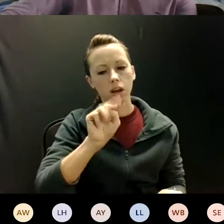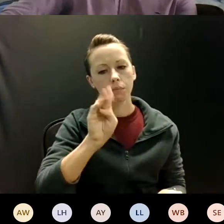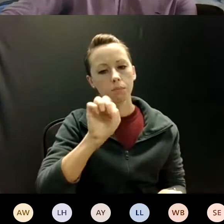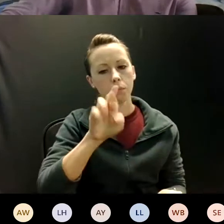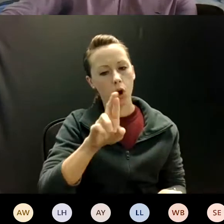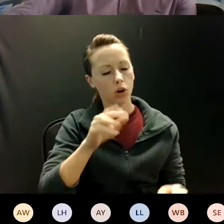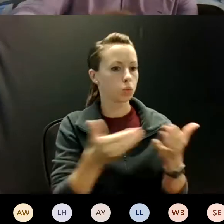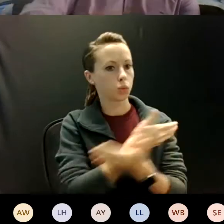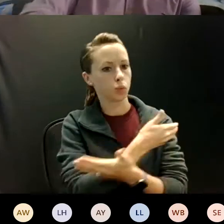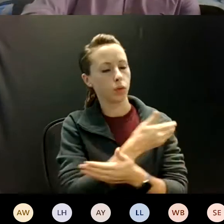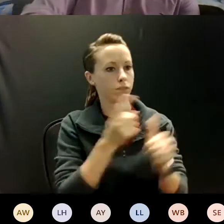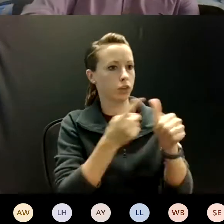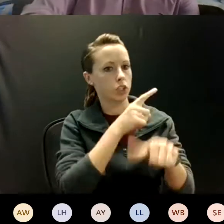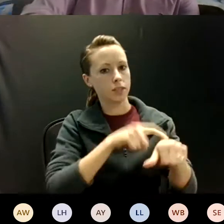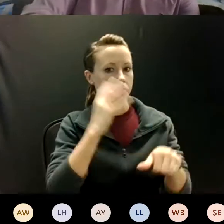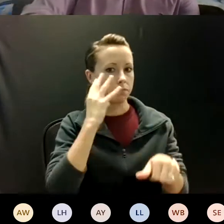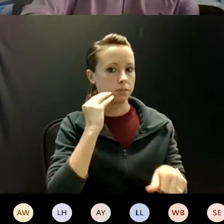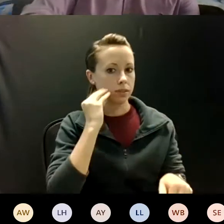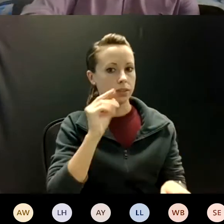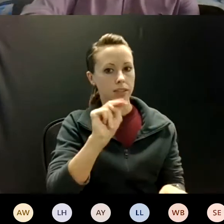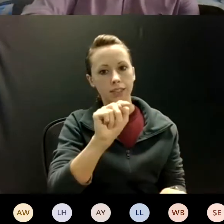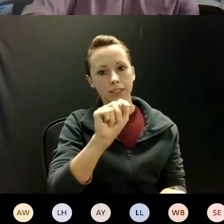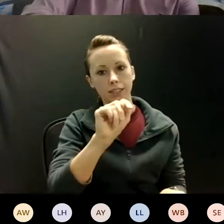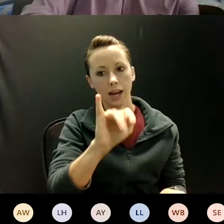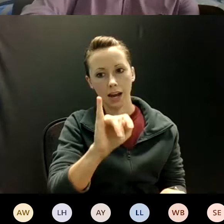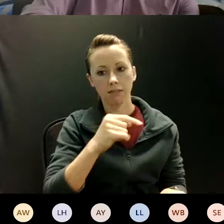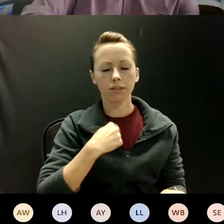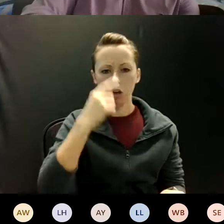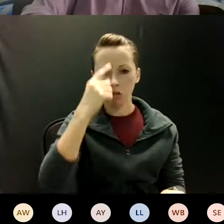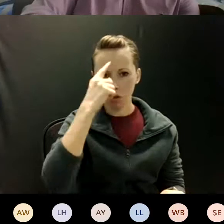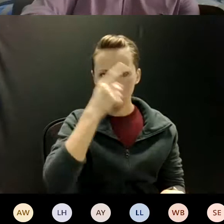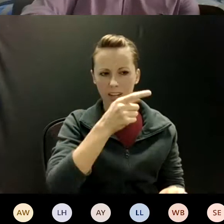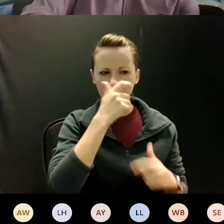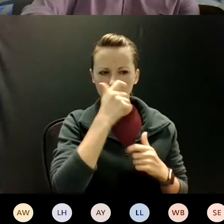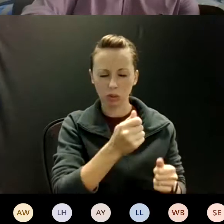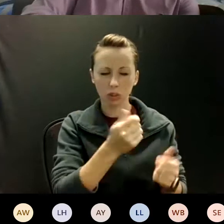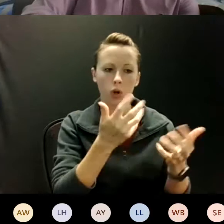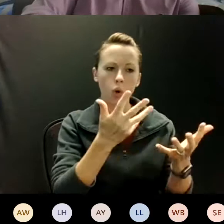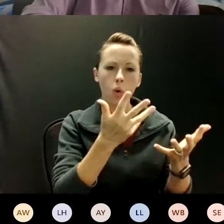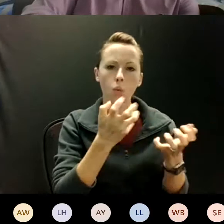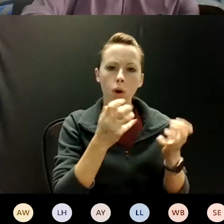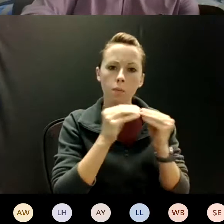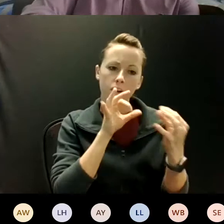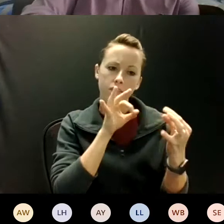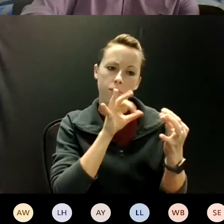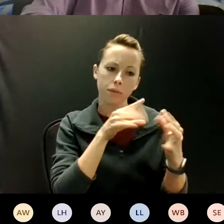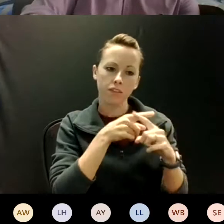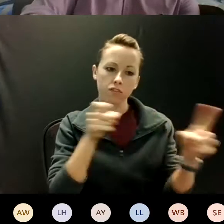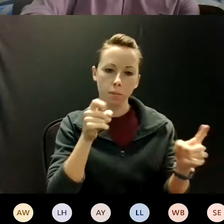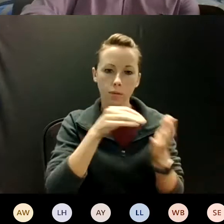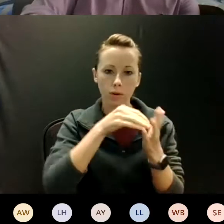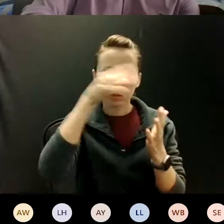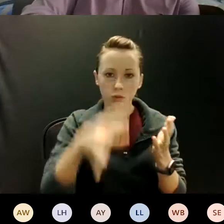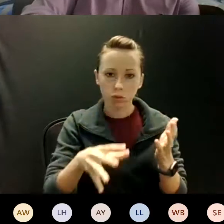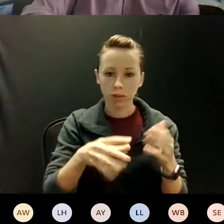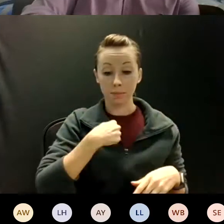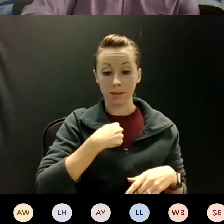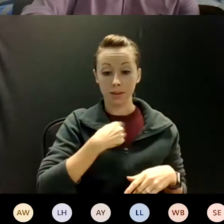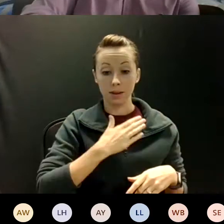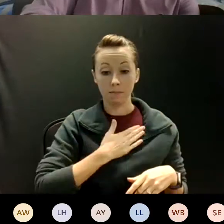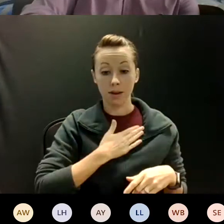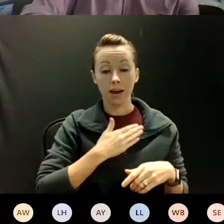NTI concept. So what I really thought was lacking was feedback from students, because especially for me, I had all four of my AP